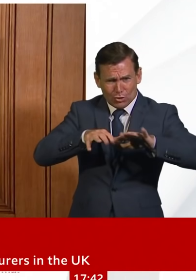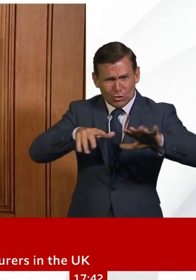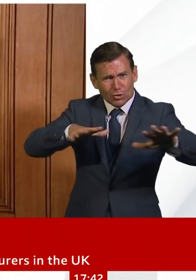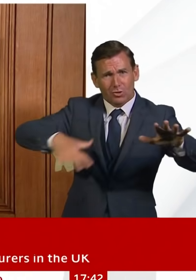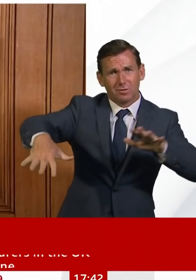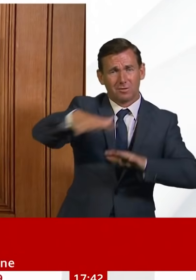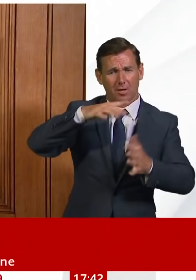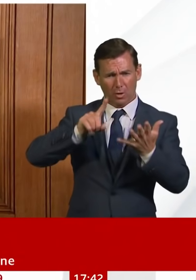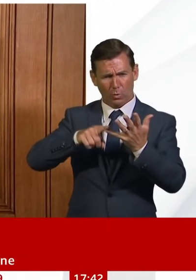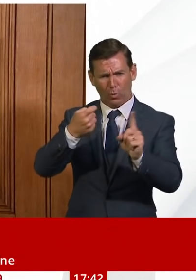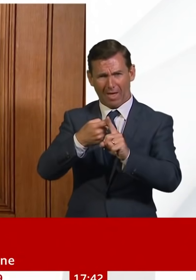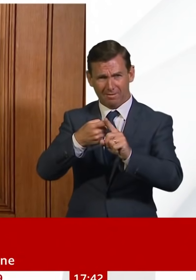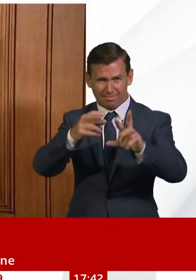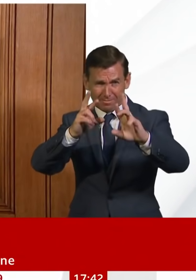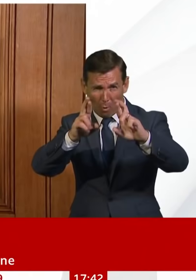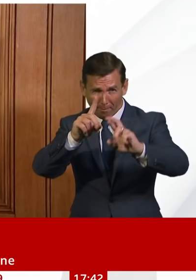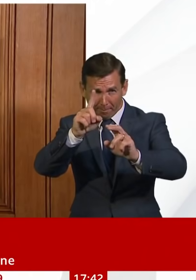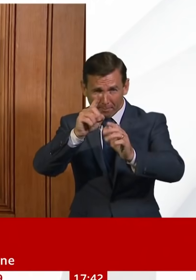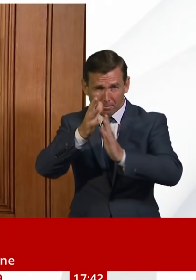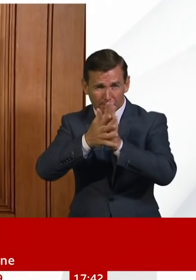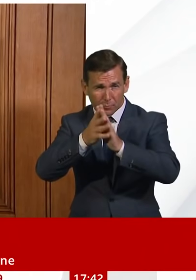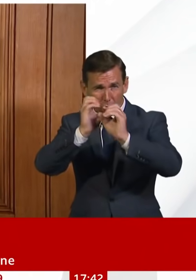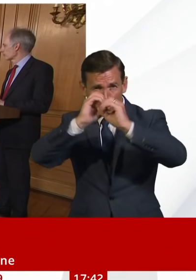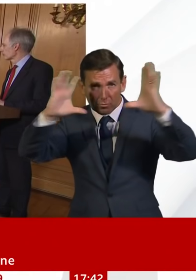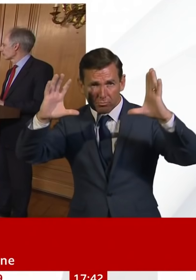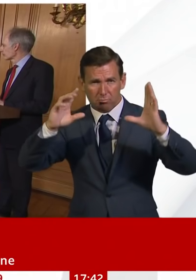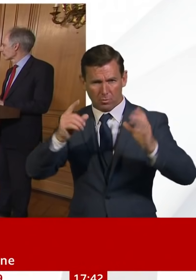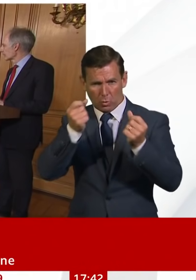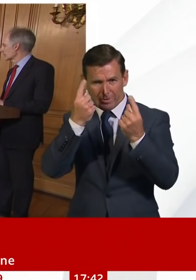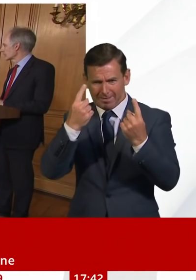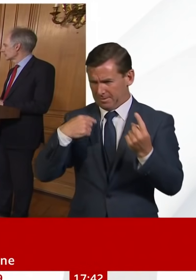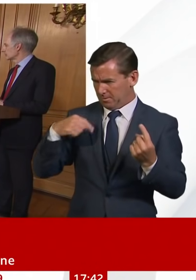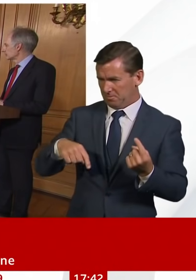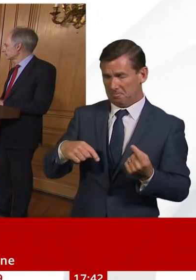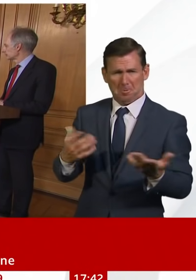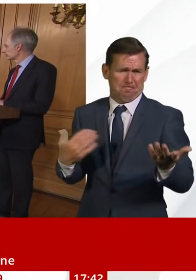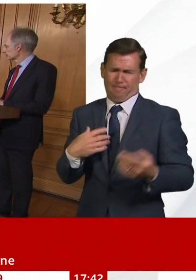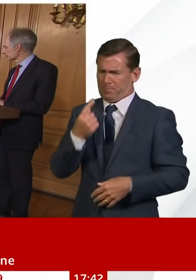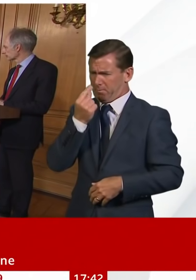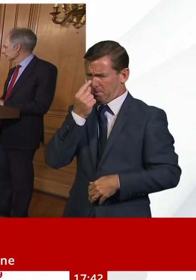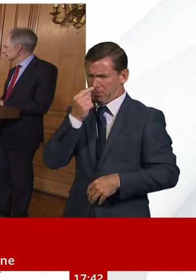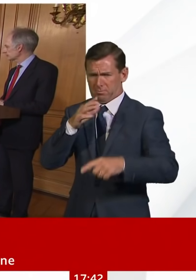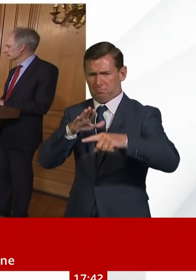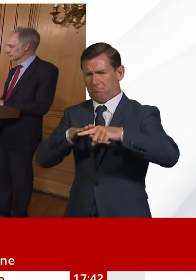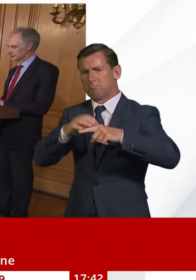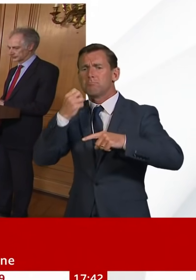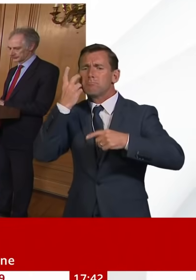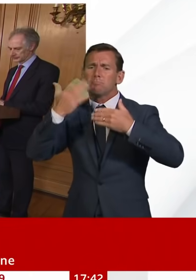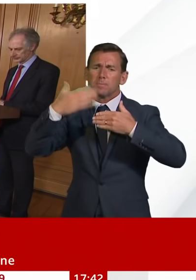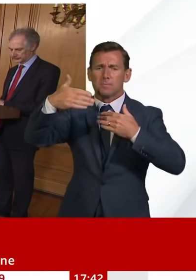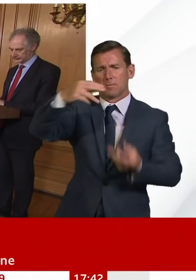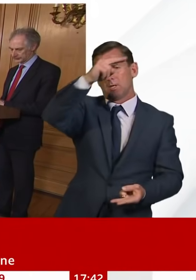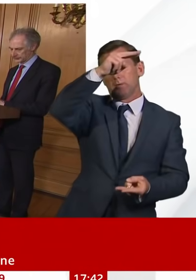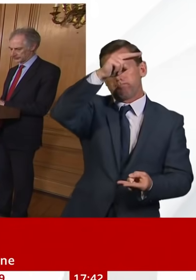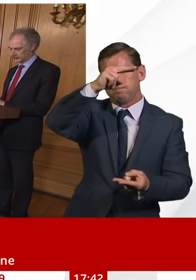I hope, gives you a bit of context for the here and now. We do, at some point, hope that we turn this curve down and that